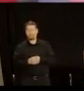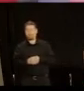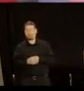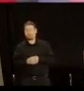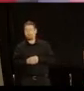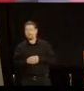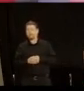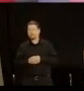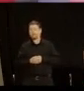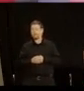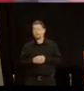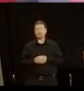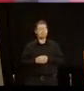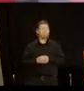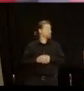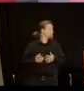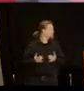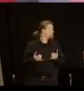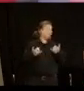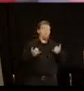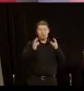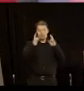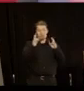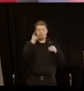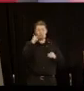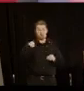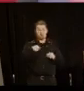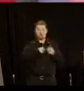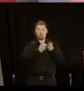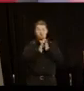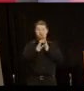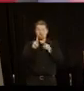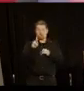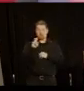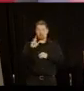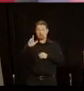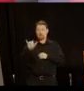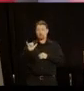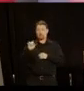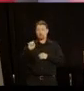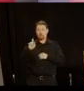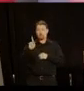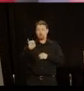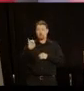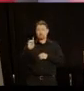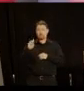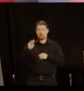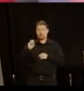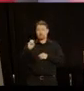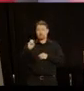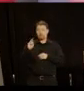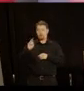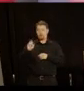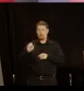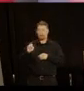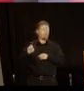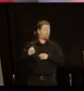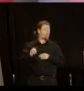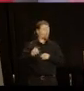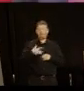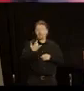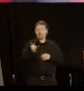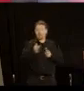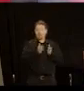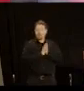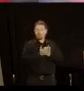Now we have the honor to ask Representative Kelly Skidmore to come up. She spent a little bit of the afternoon with us, so it feels like asking her to come home. So,